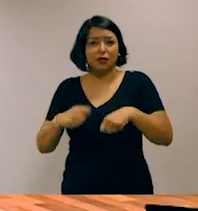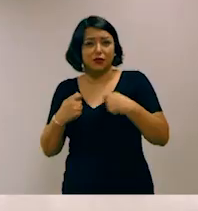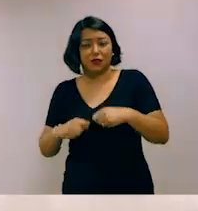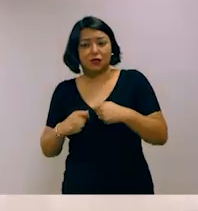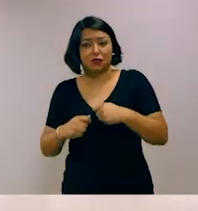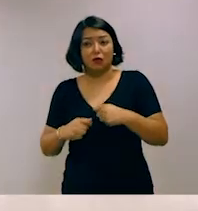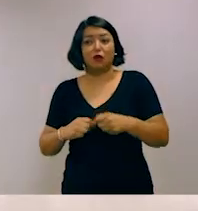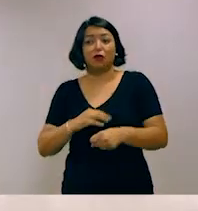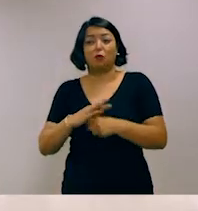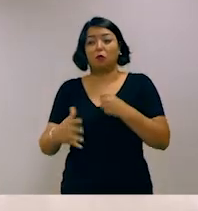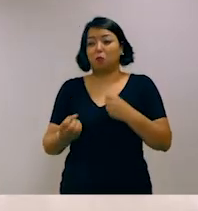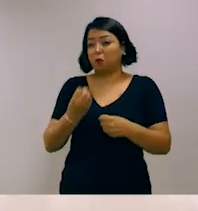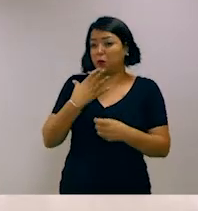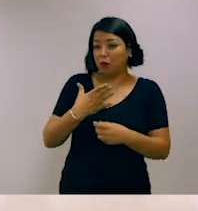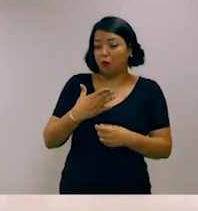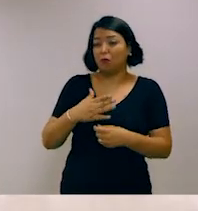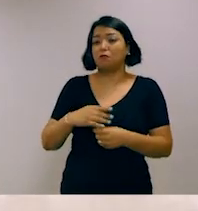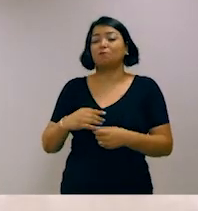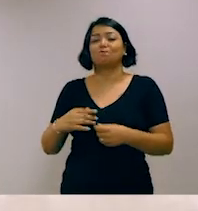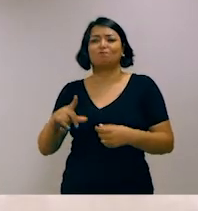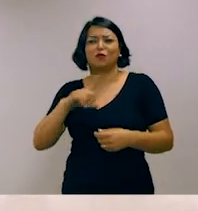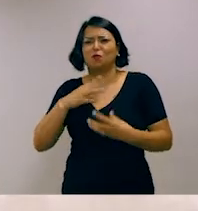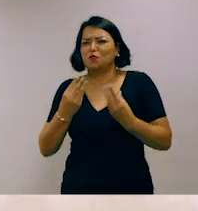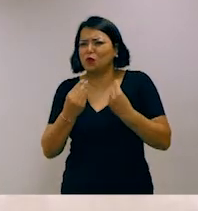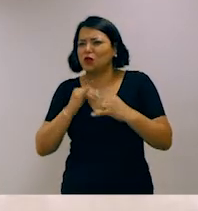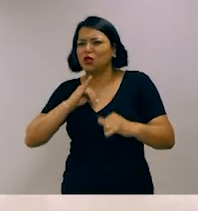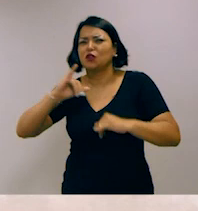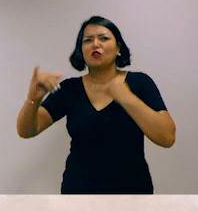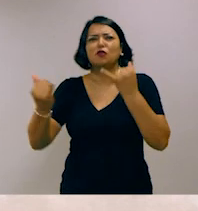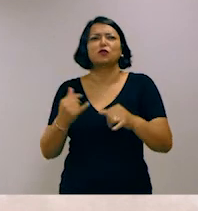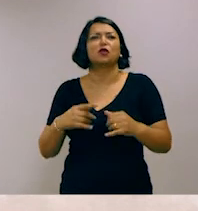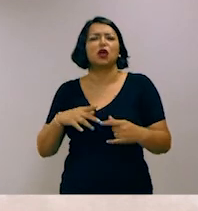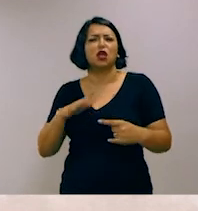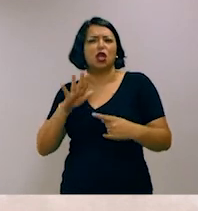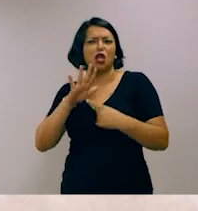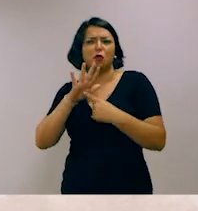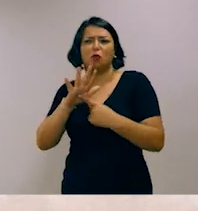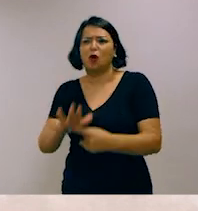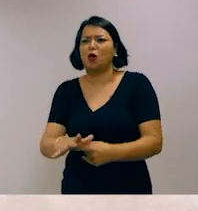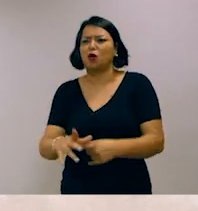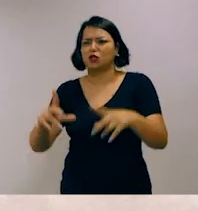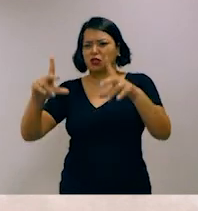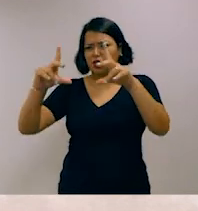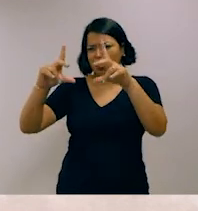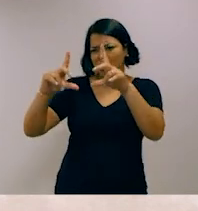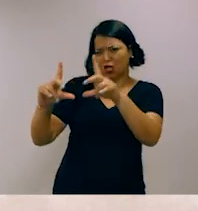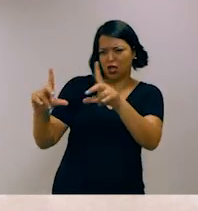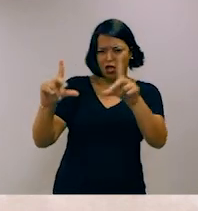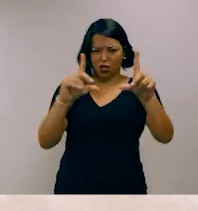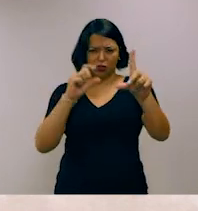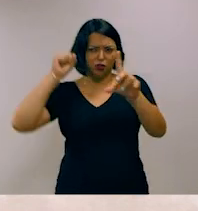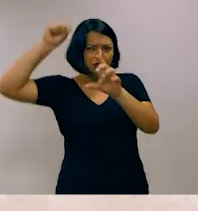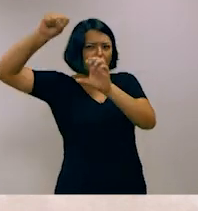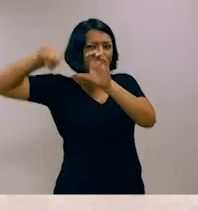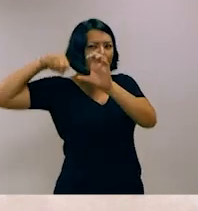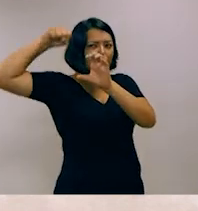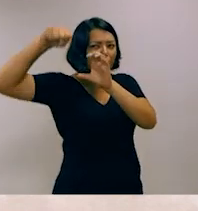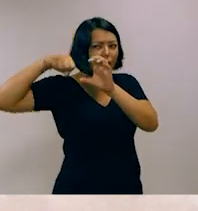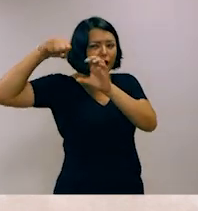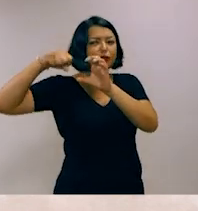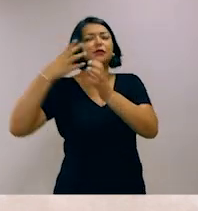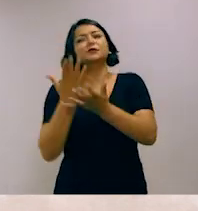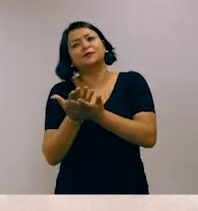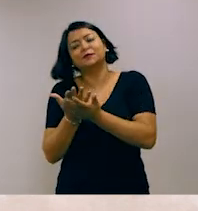movie, everything that is necessary to make that movie. So it's a very rich source of data. It identifies all of